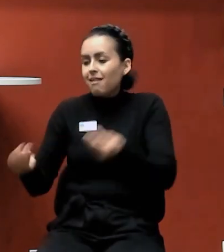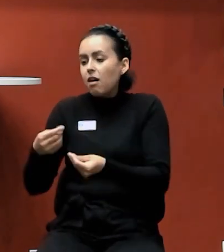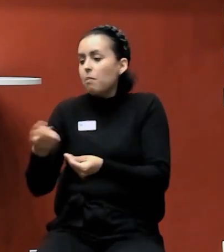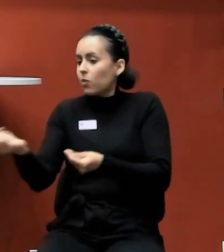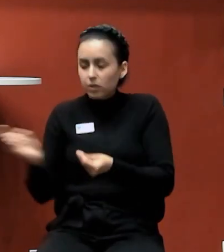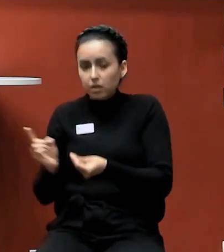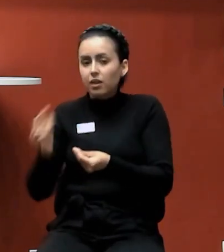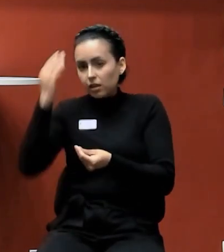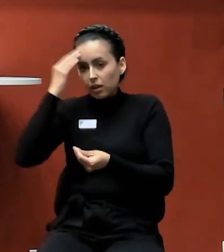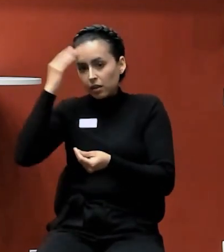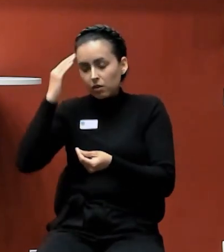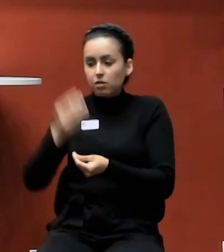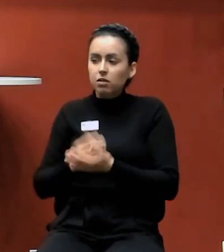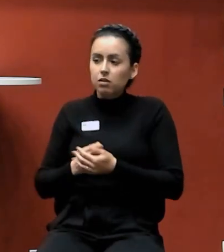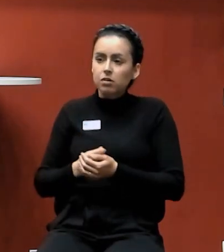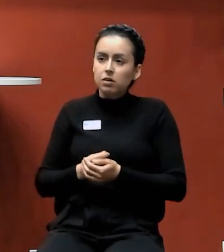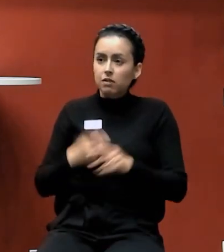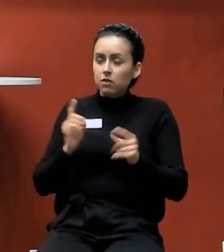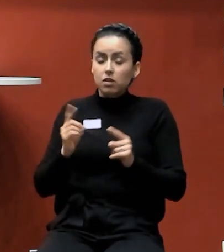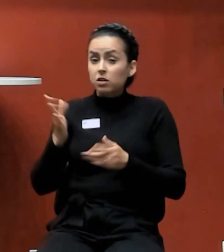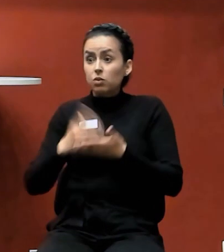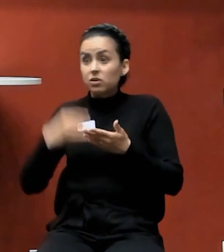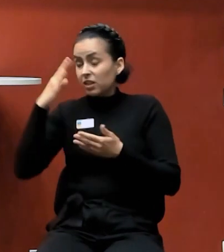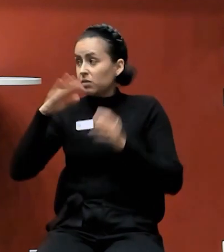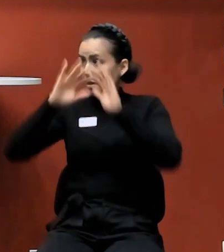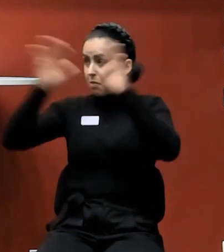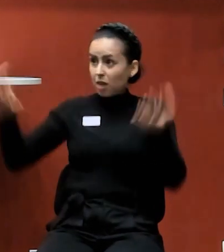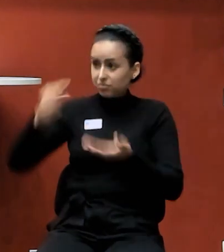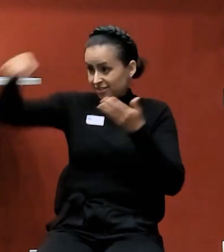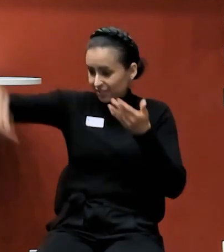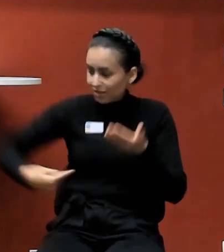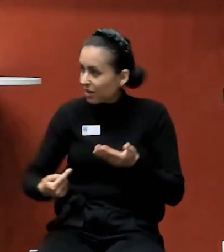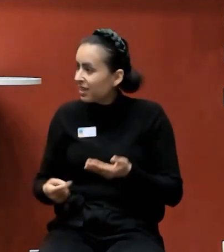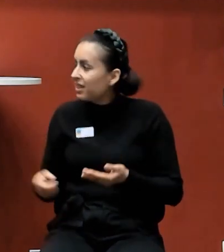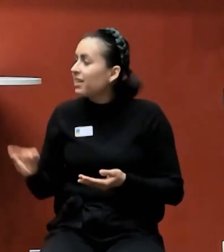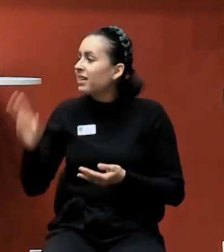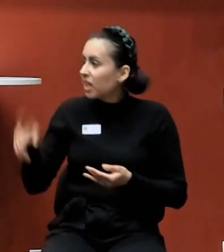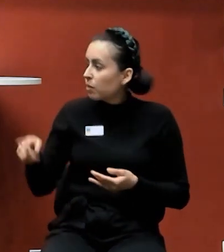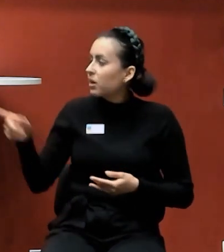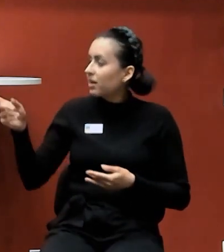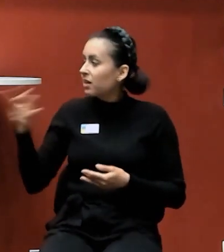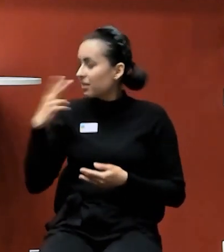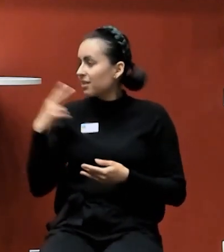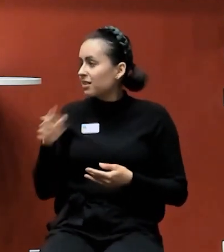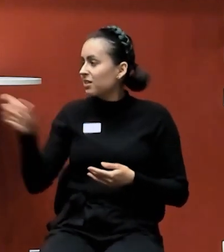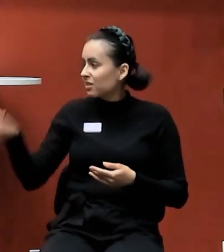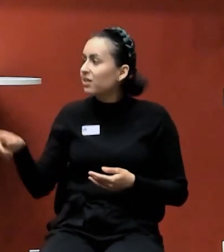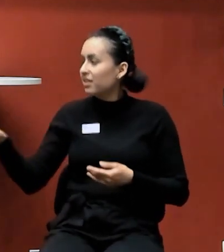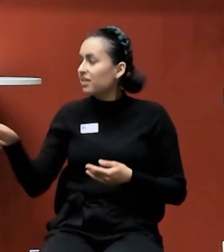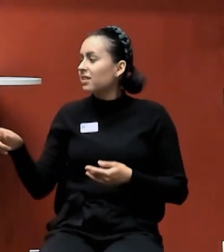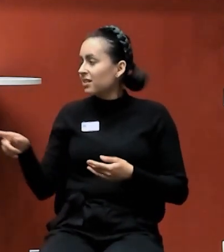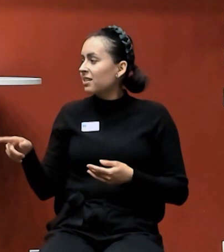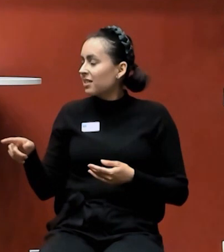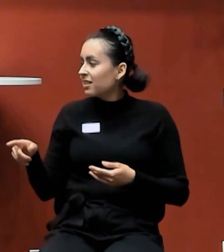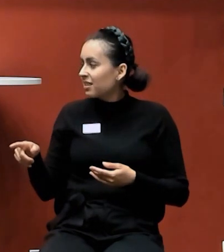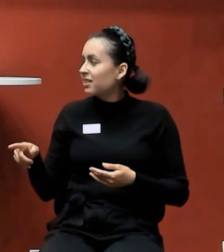same efforts, maybe somewhere halfway around the world. Well, this is exactly where you come along, because I look at you and you're like that.